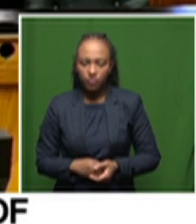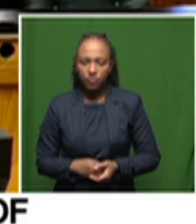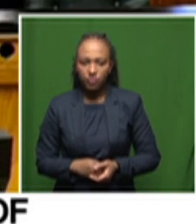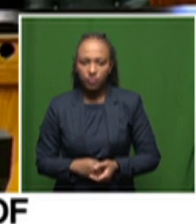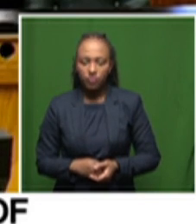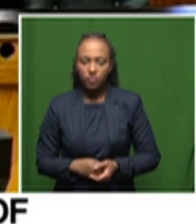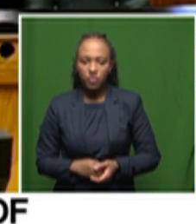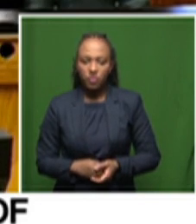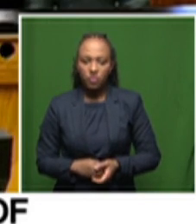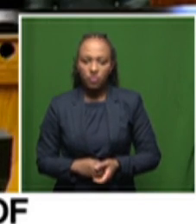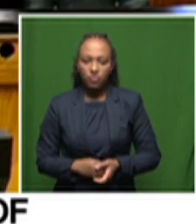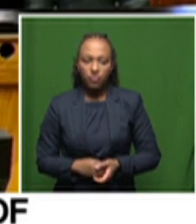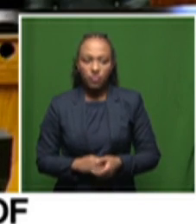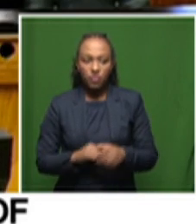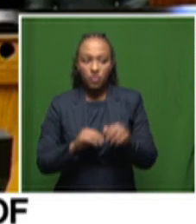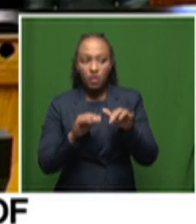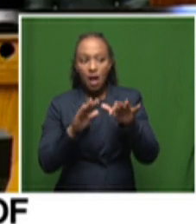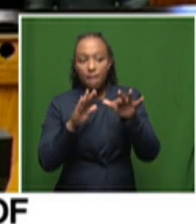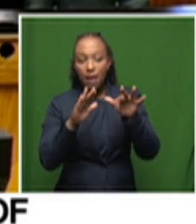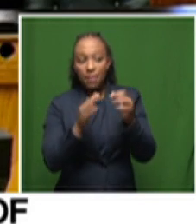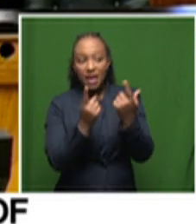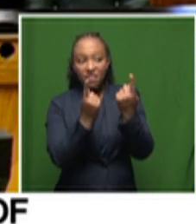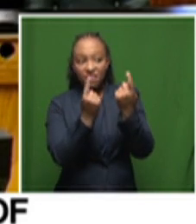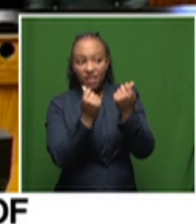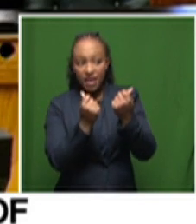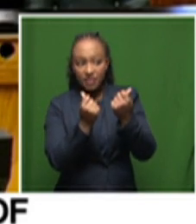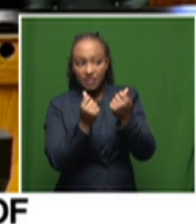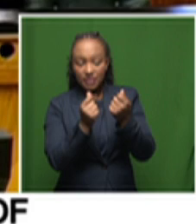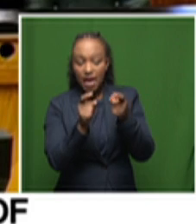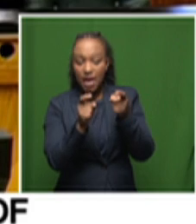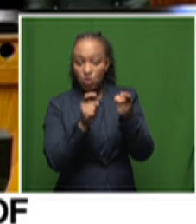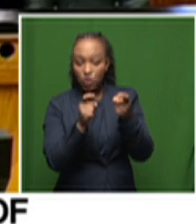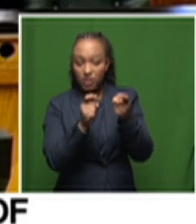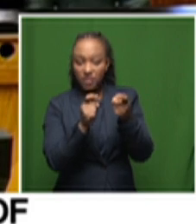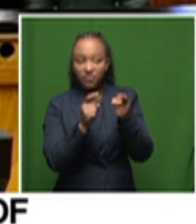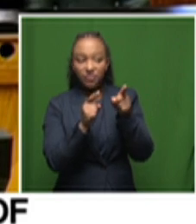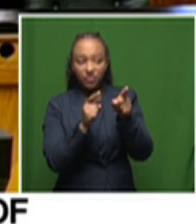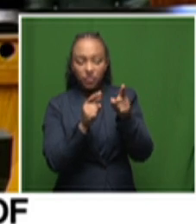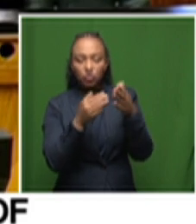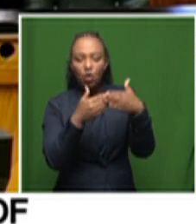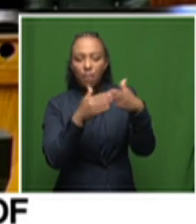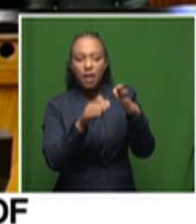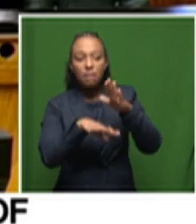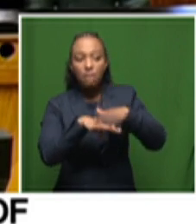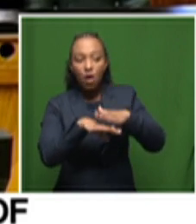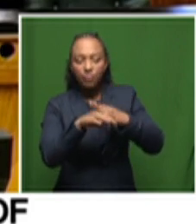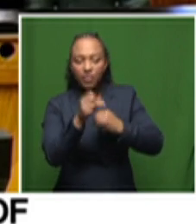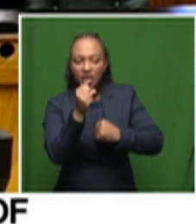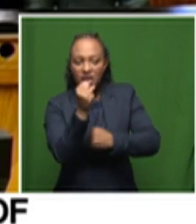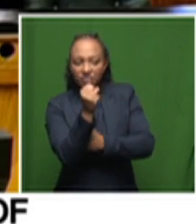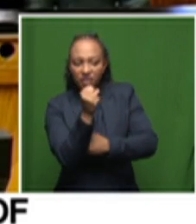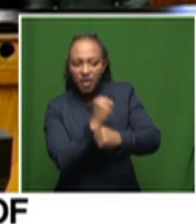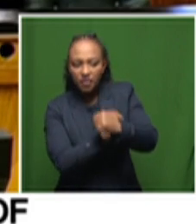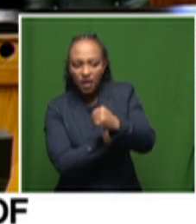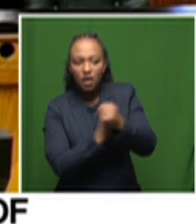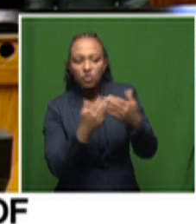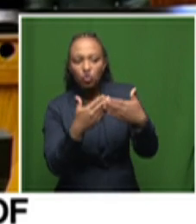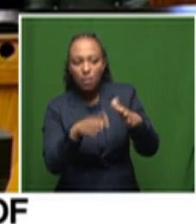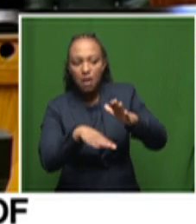our existing public finance regulatory framework to unlock infrastructure investment by the broader